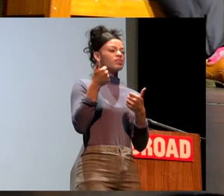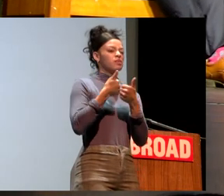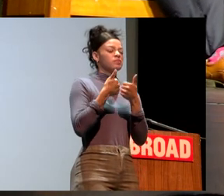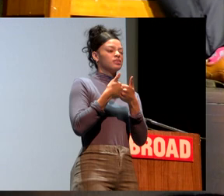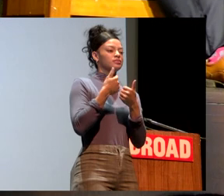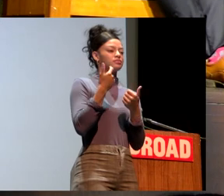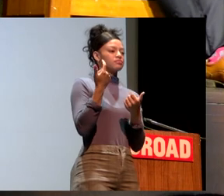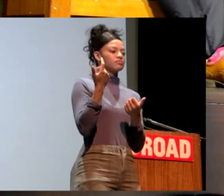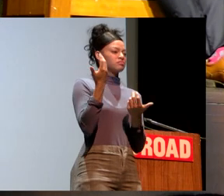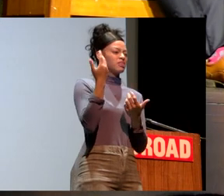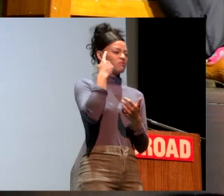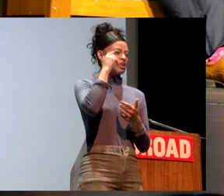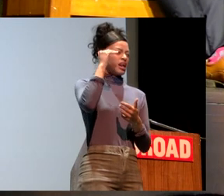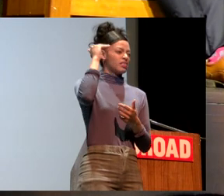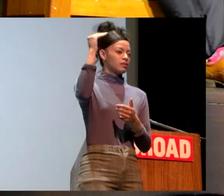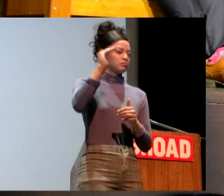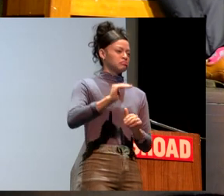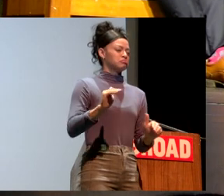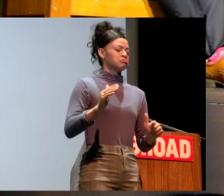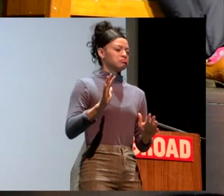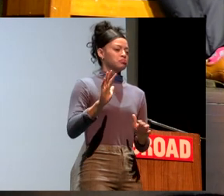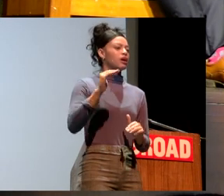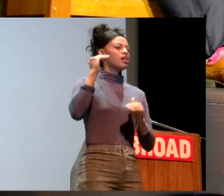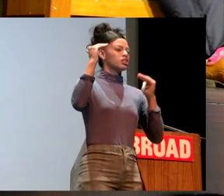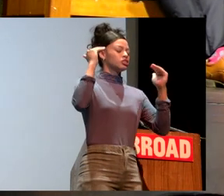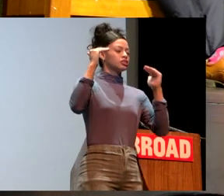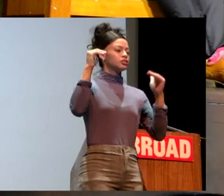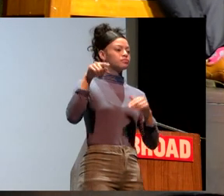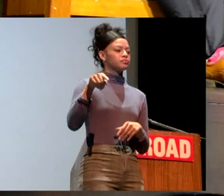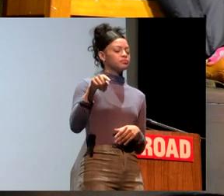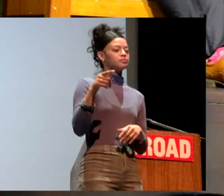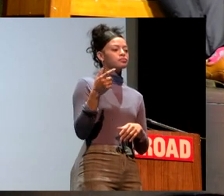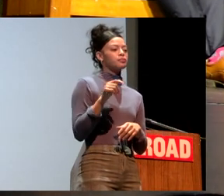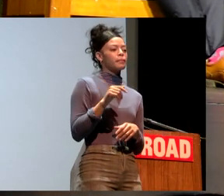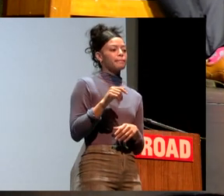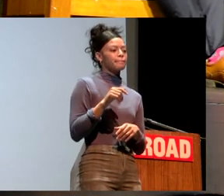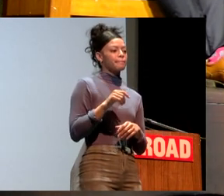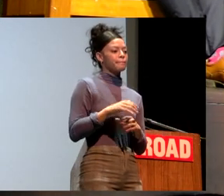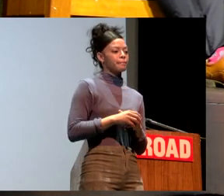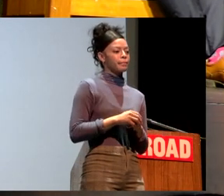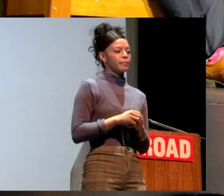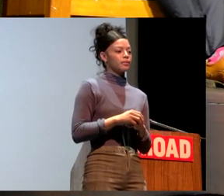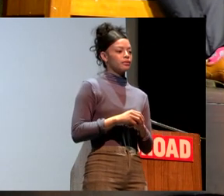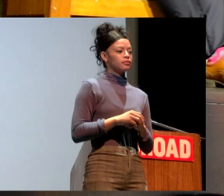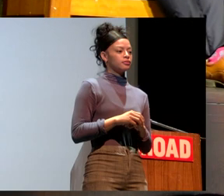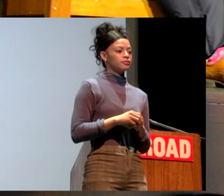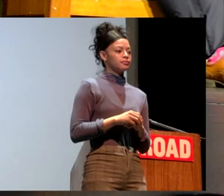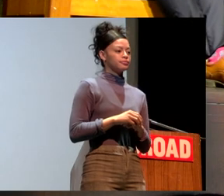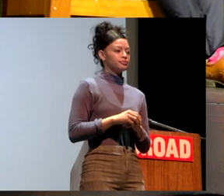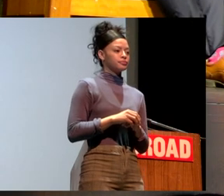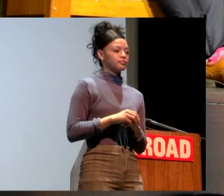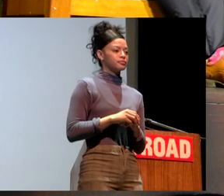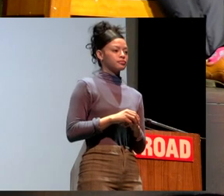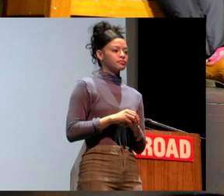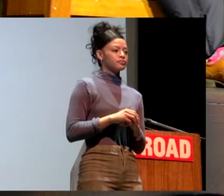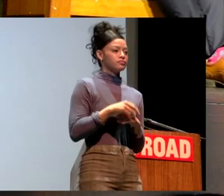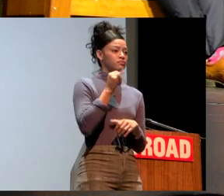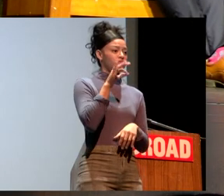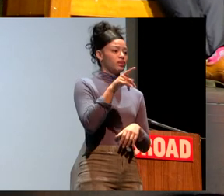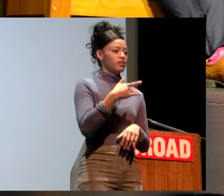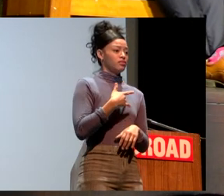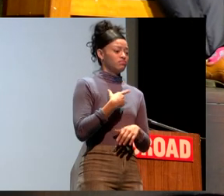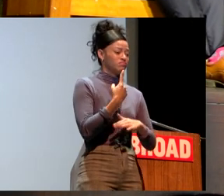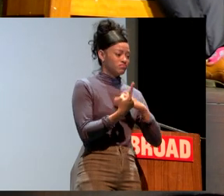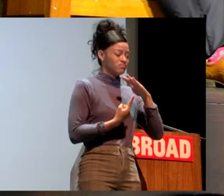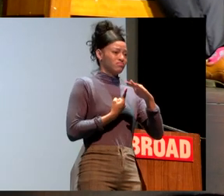English, outspoken at school or stuff like that. Games can be a way for you to express yourself in a way more creative way and have a lot more friends. And I